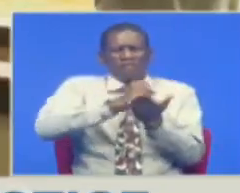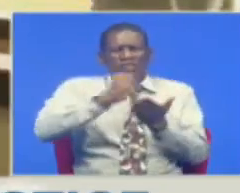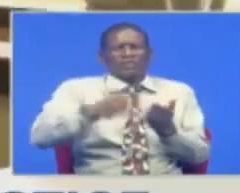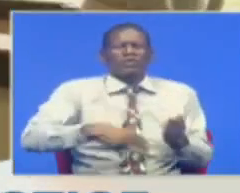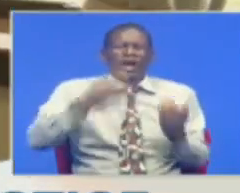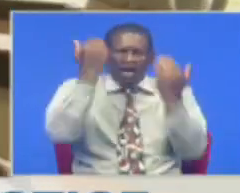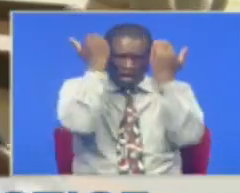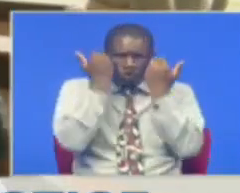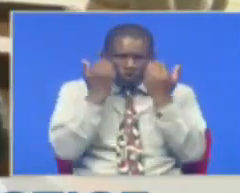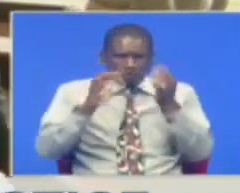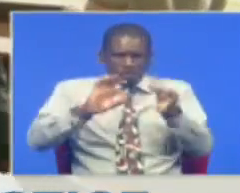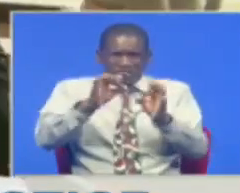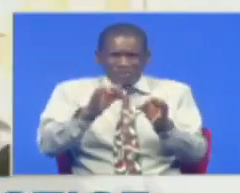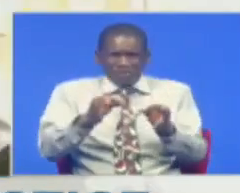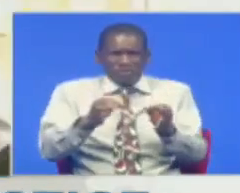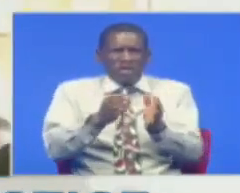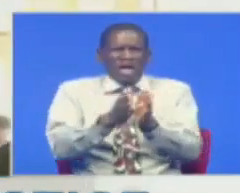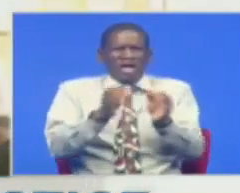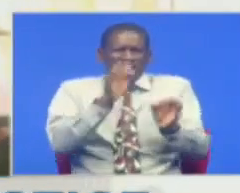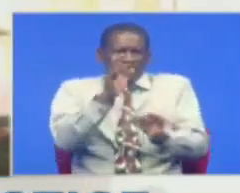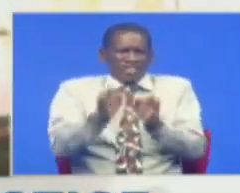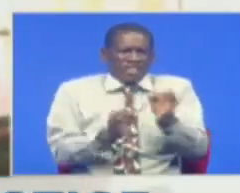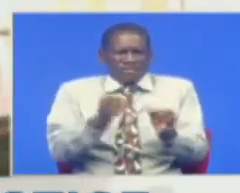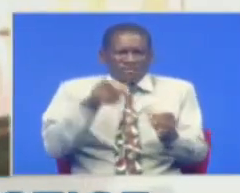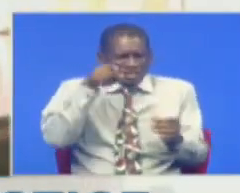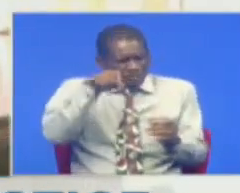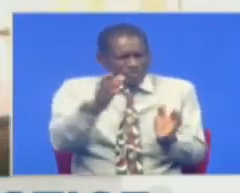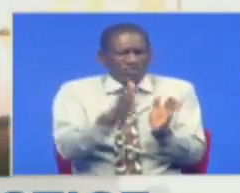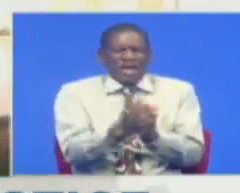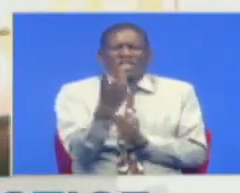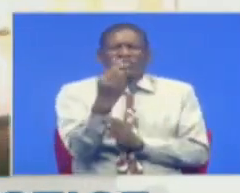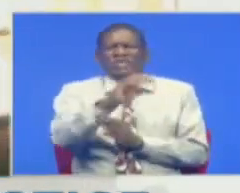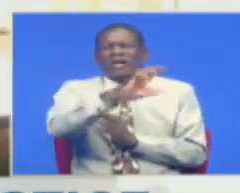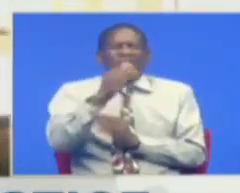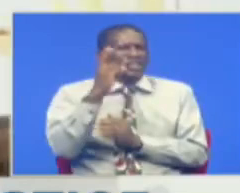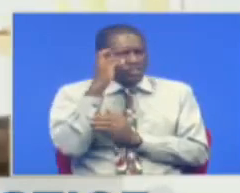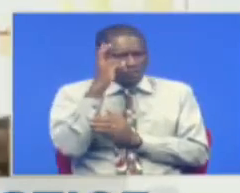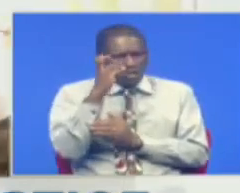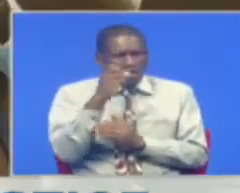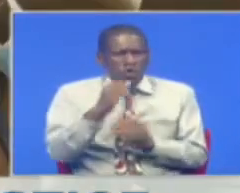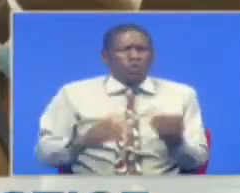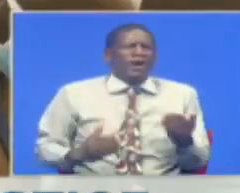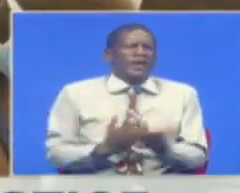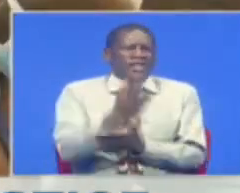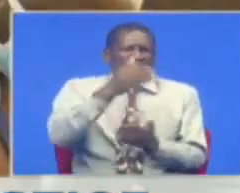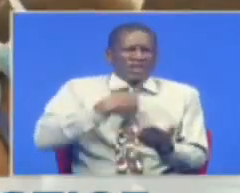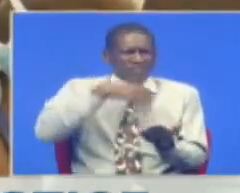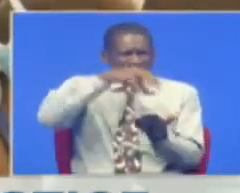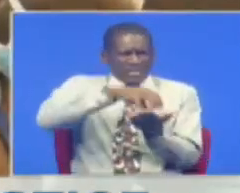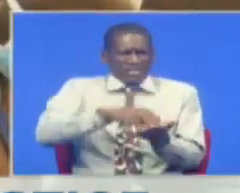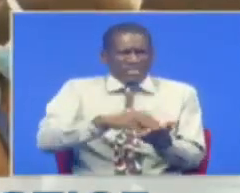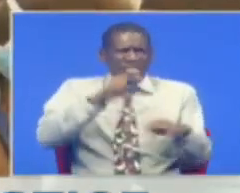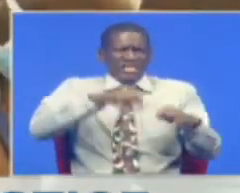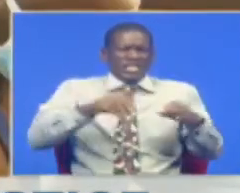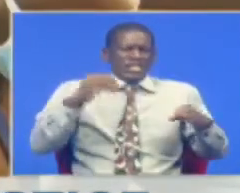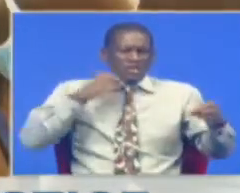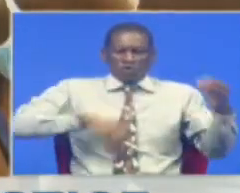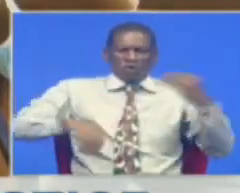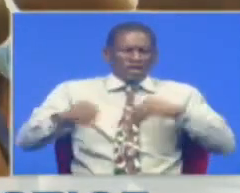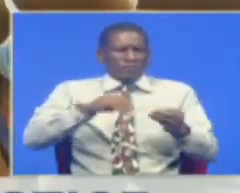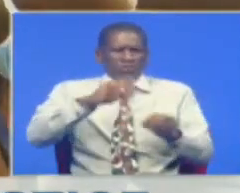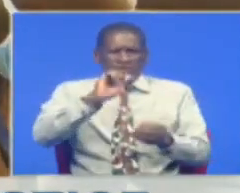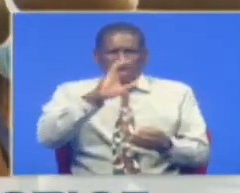for interpretation as to whether he and 20 other accused persons were rightfully charged under the Anti-Corruption Act.